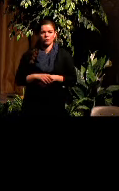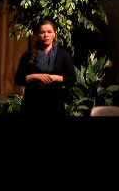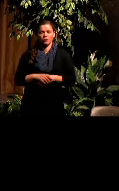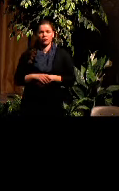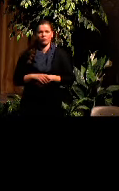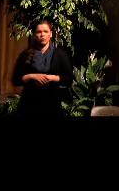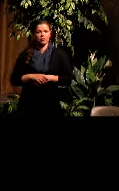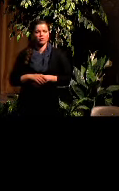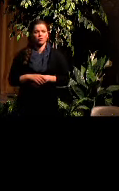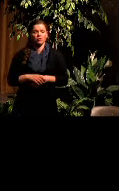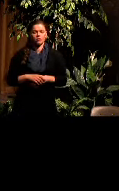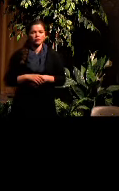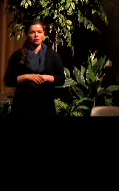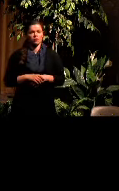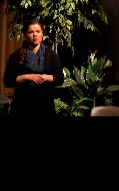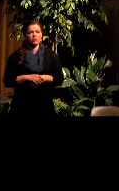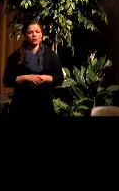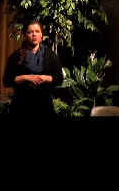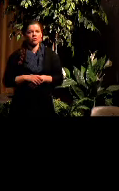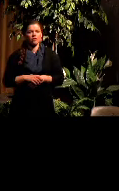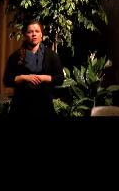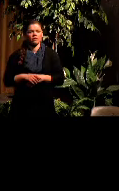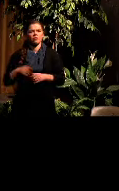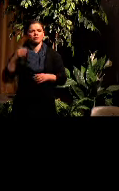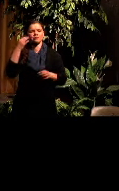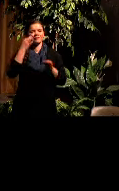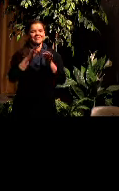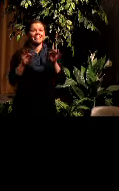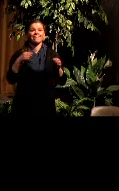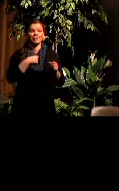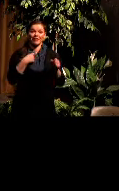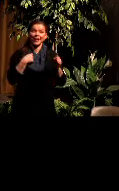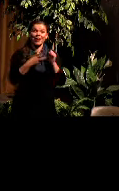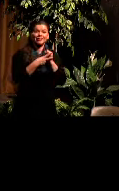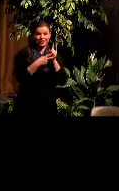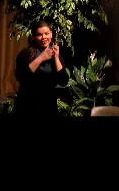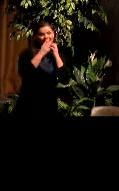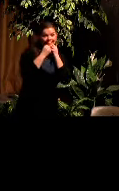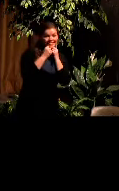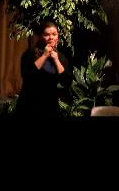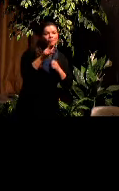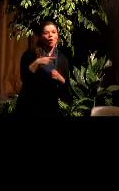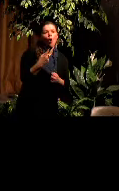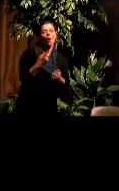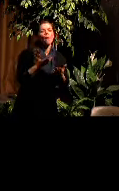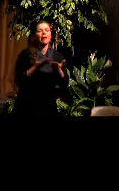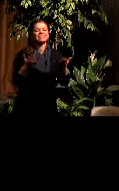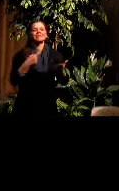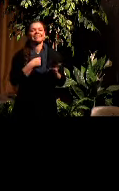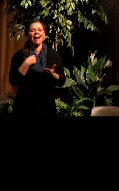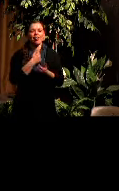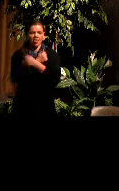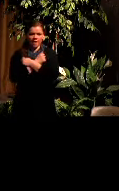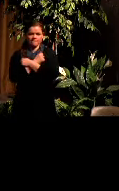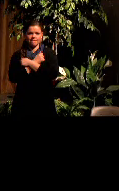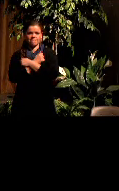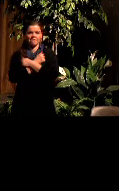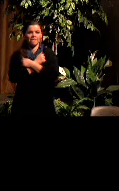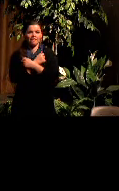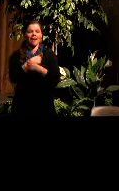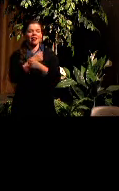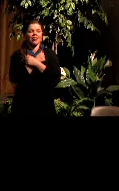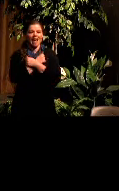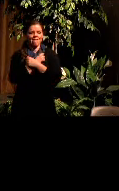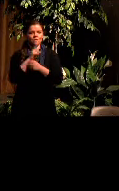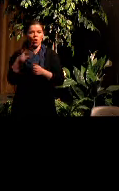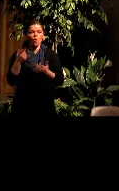will love only what we understand? When it comes to action for birds,